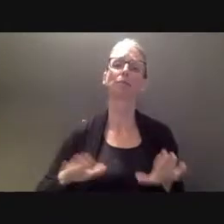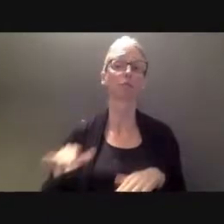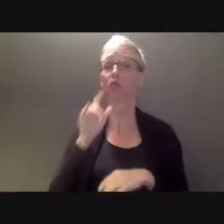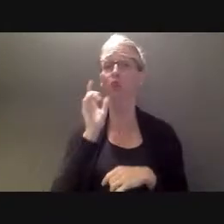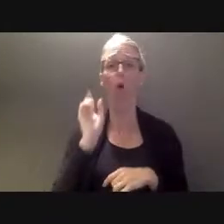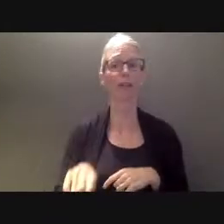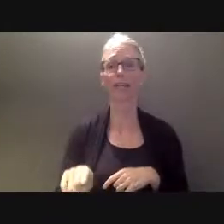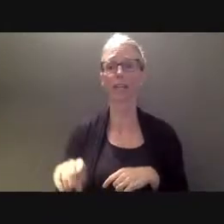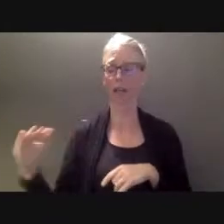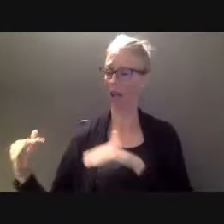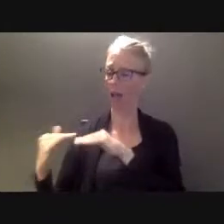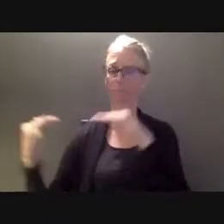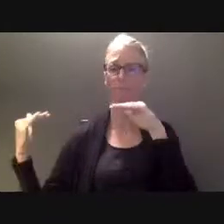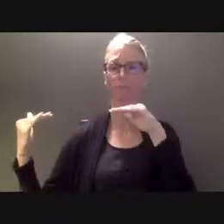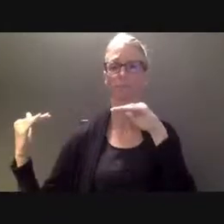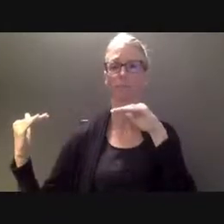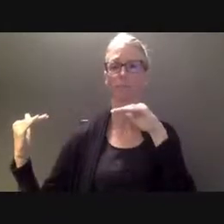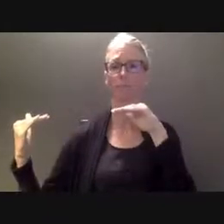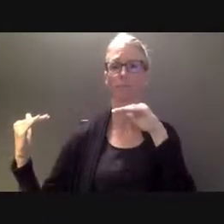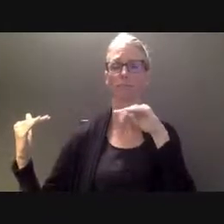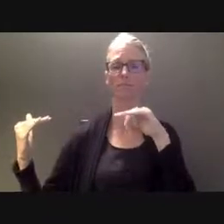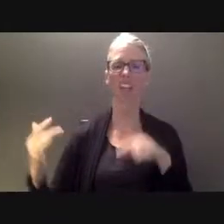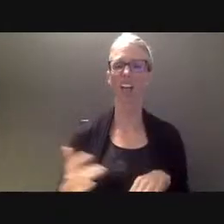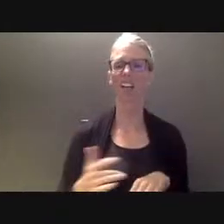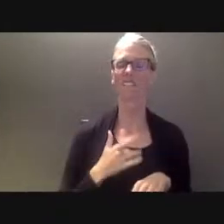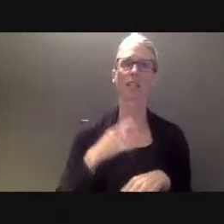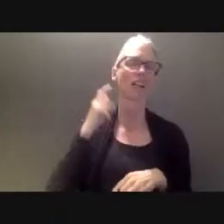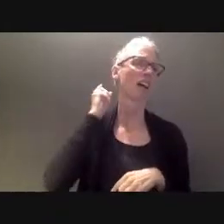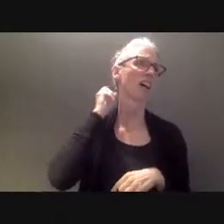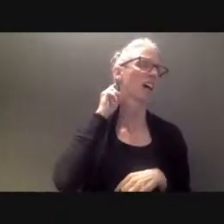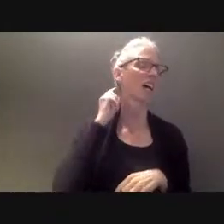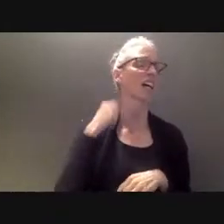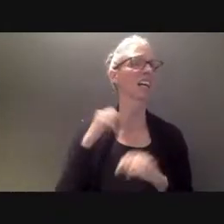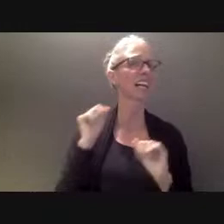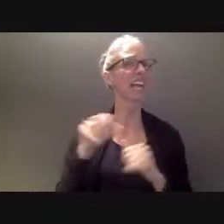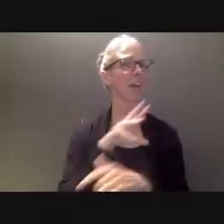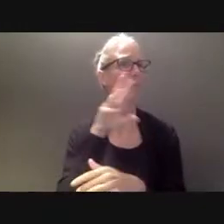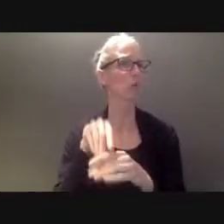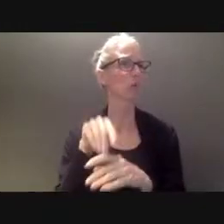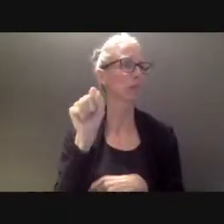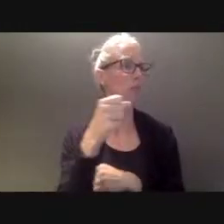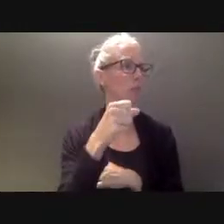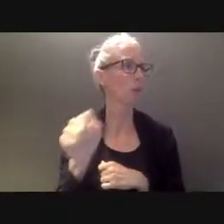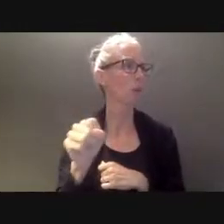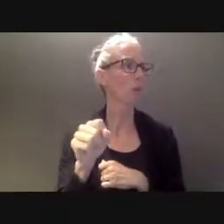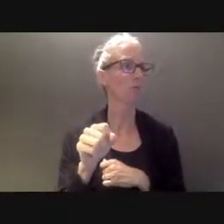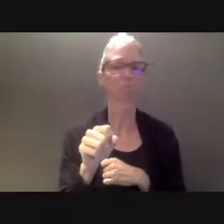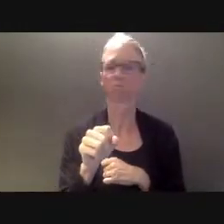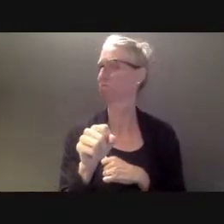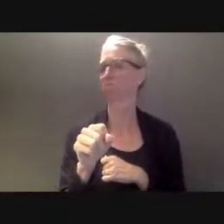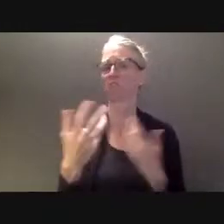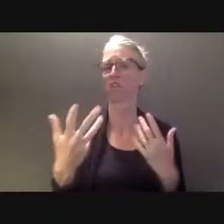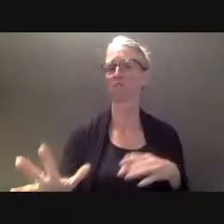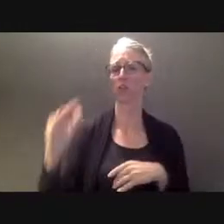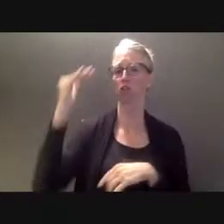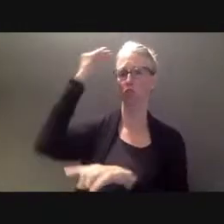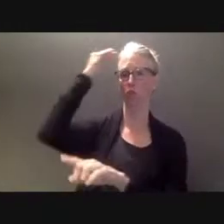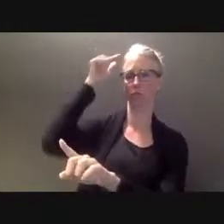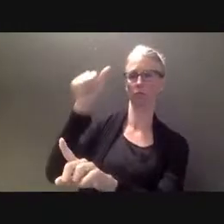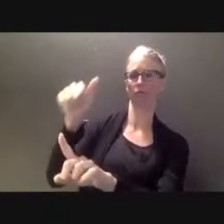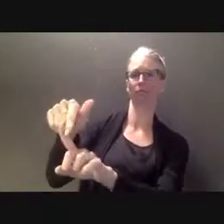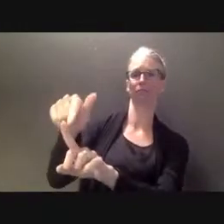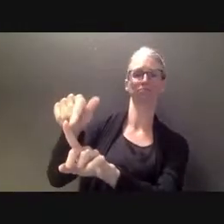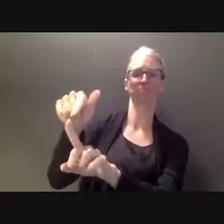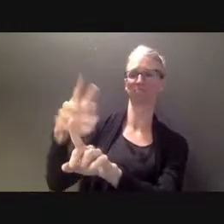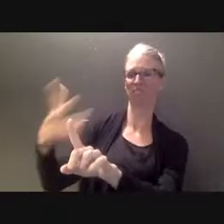going to be able to participate in this? Because ahead of time that somebody has gone before you and blazed this